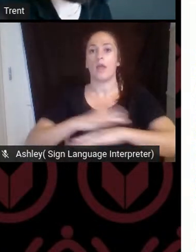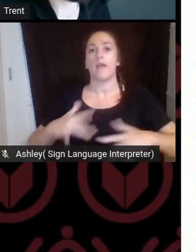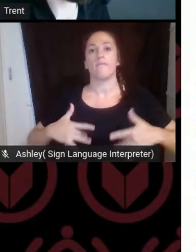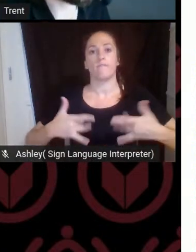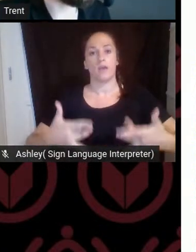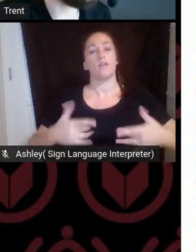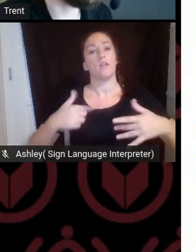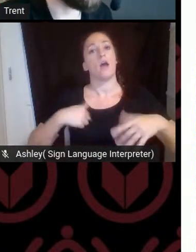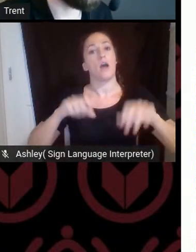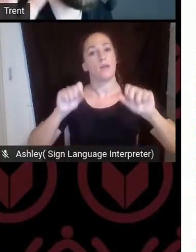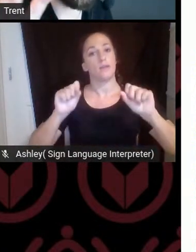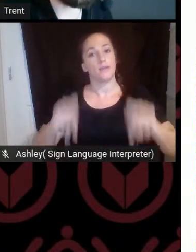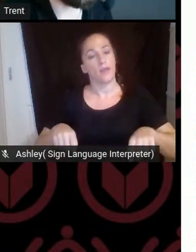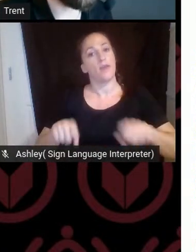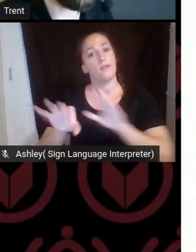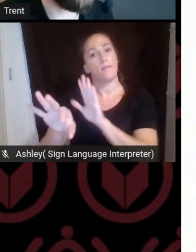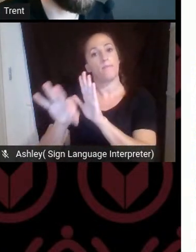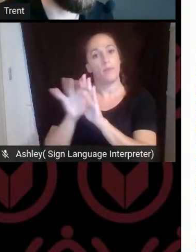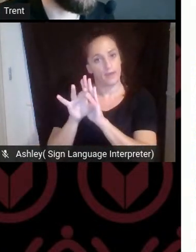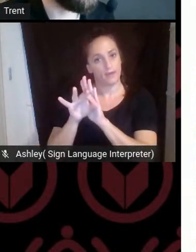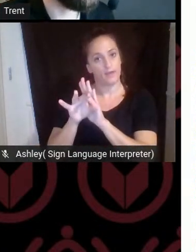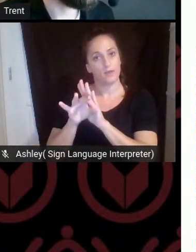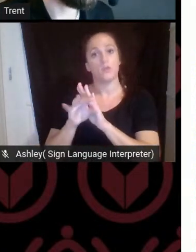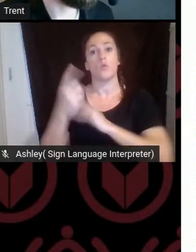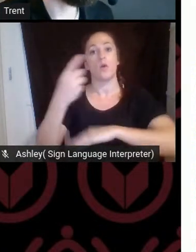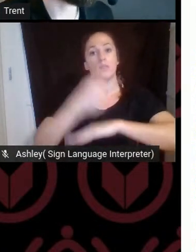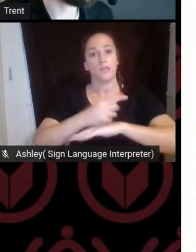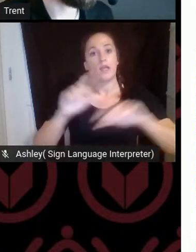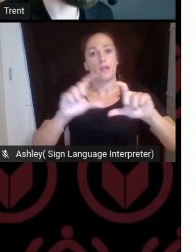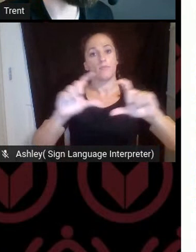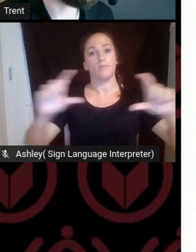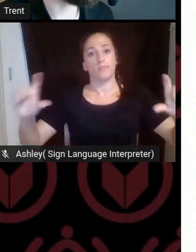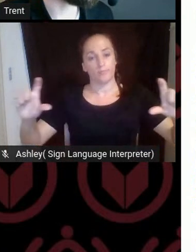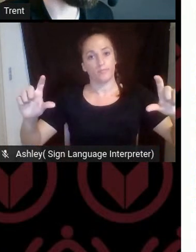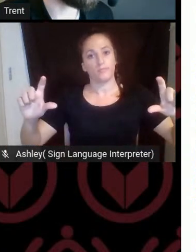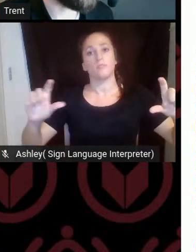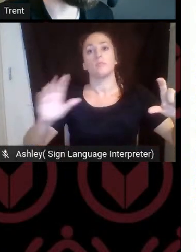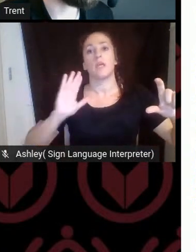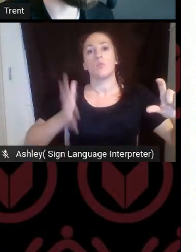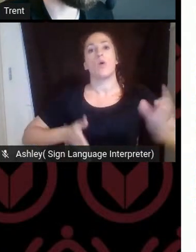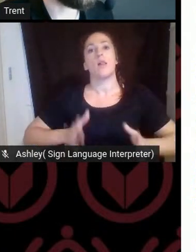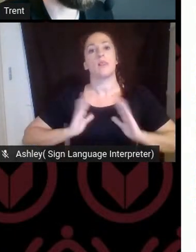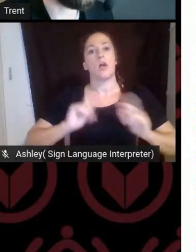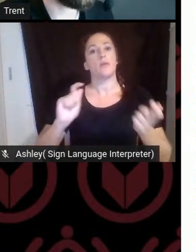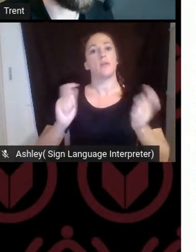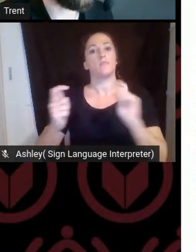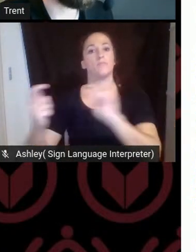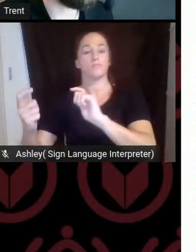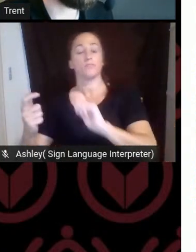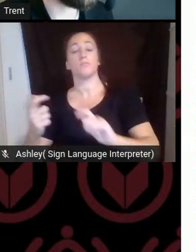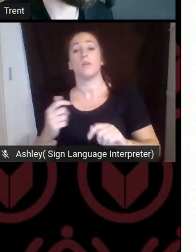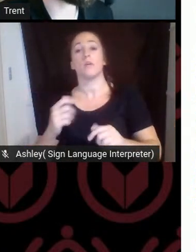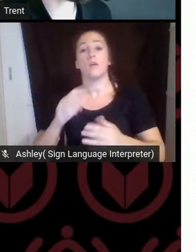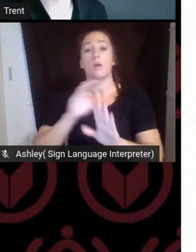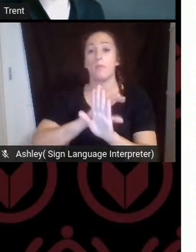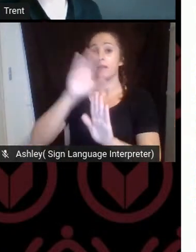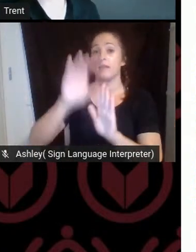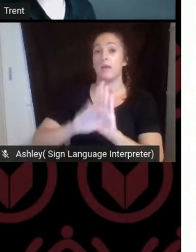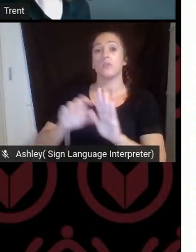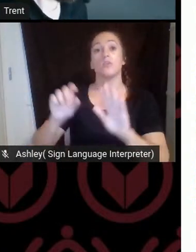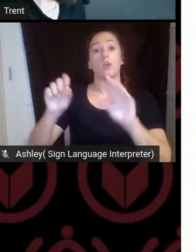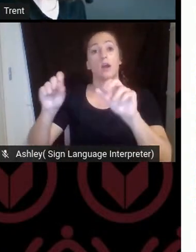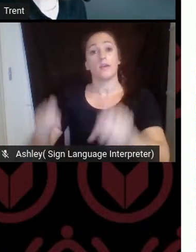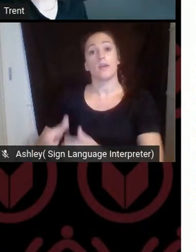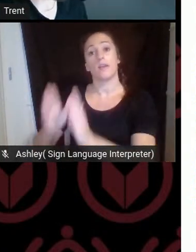out the calendar for that whole day and put that event on there. I can also add guests to this calendar invite. So let's say I'm going to